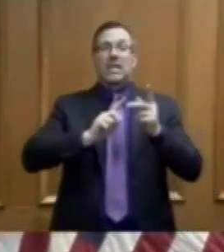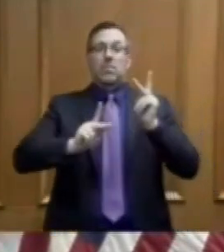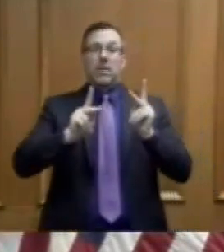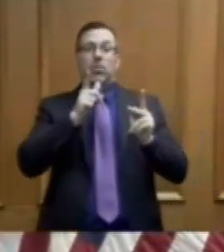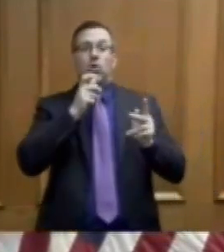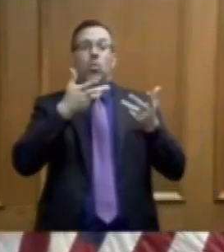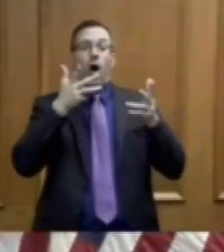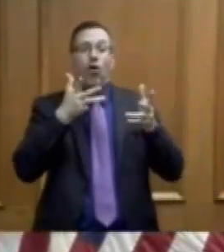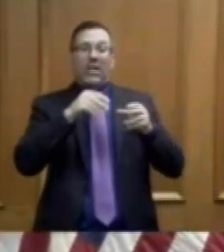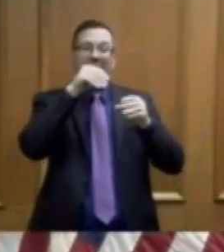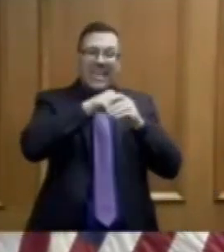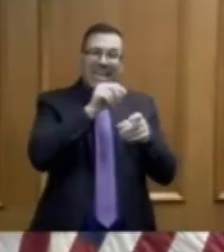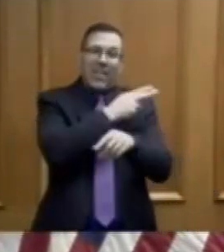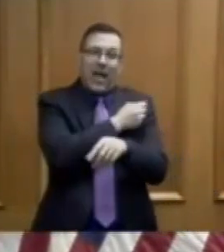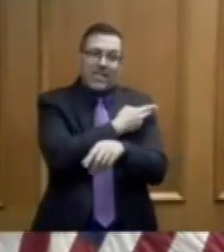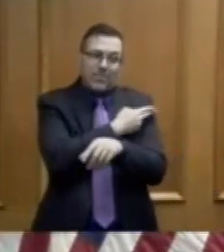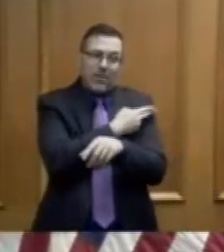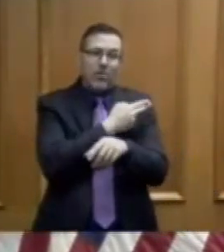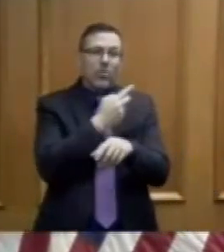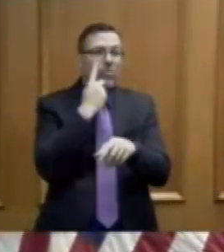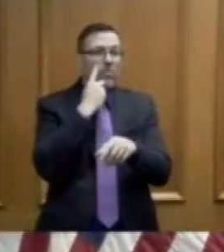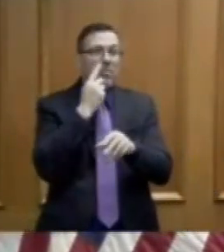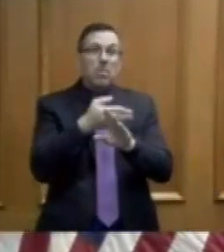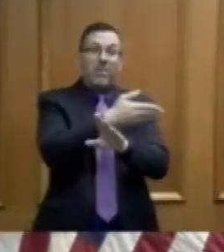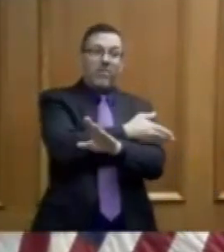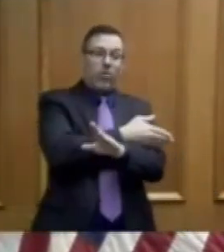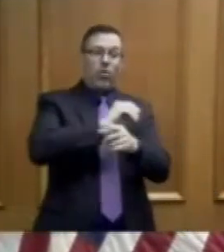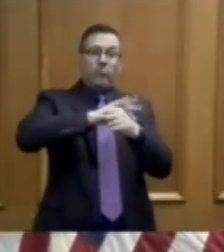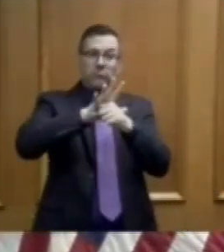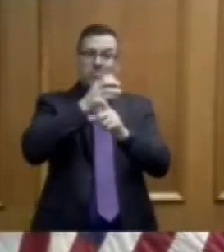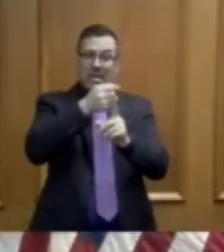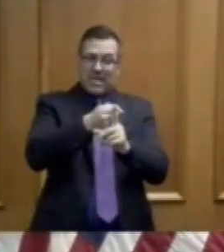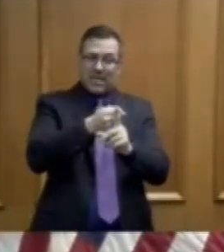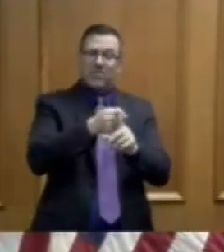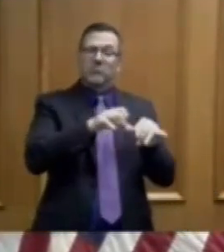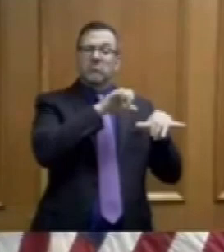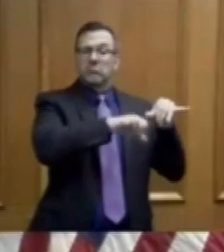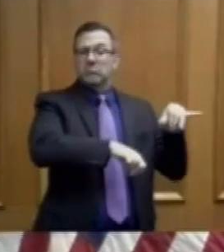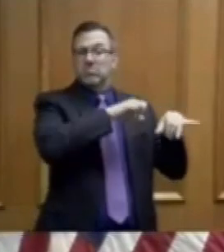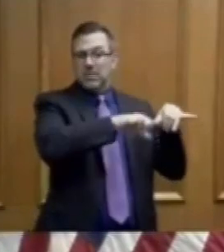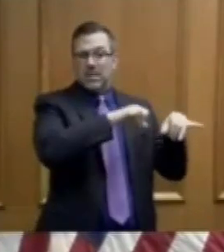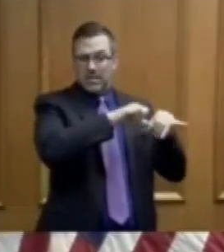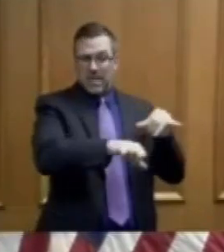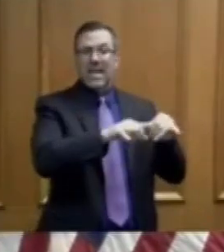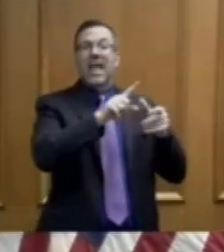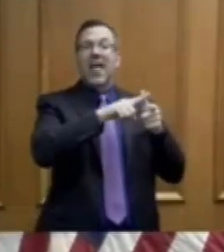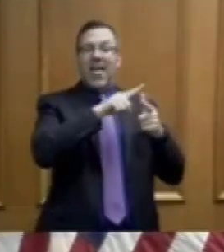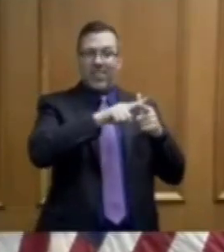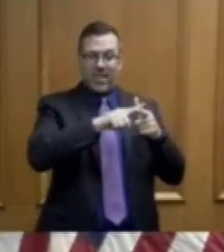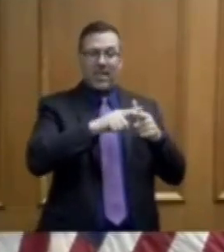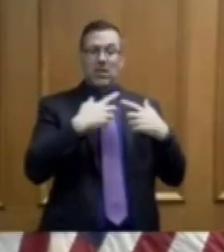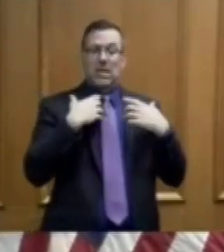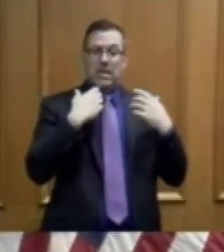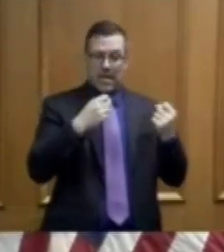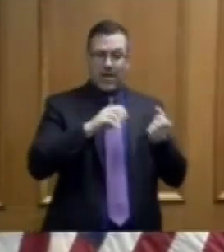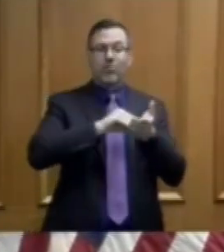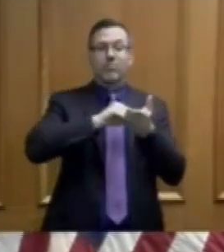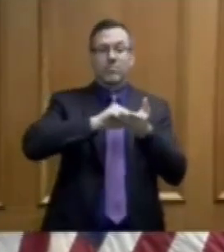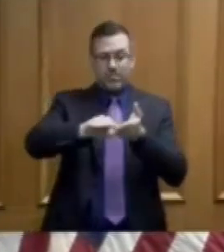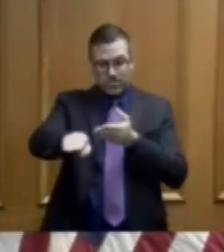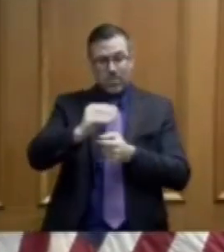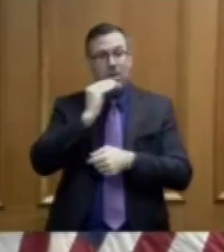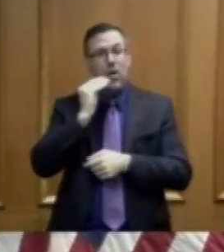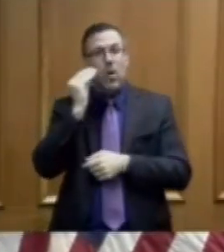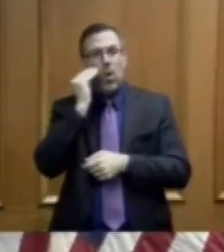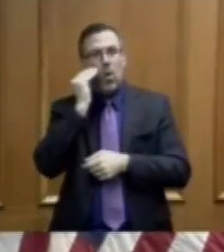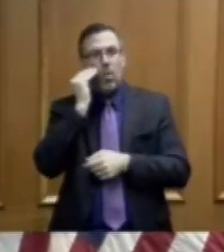available, those bed numbers change as well. So where we are right at this moment is not particularly reflective of where we think